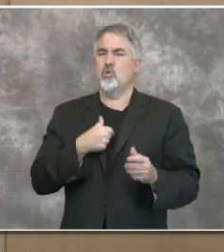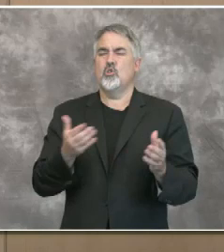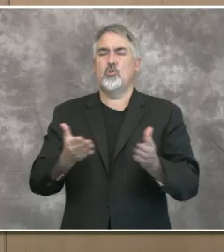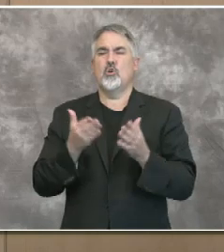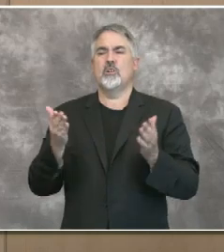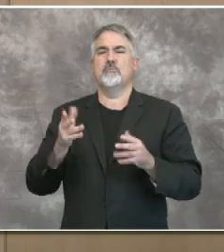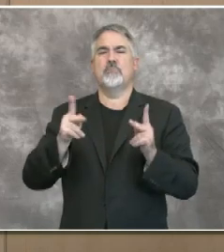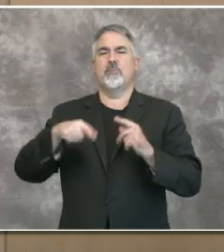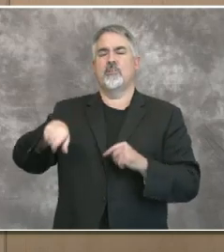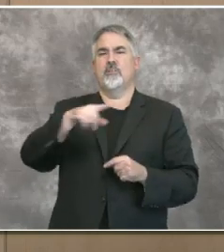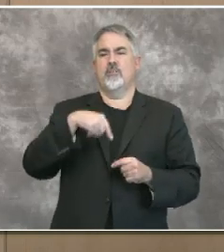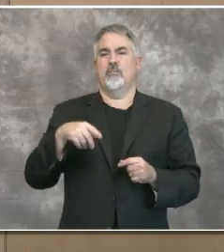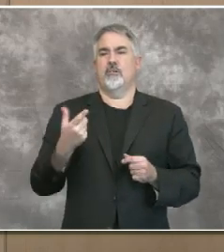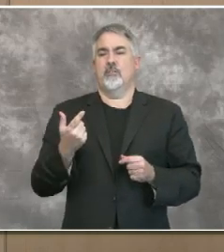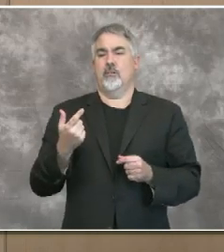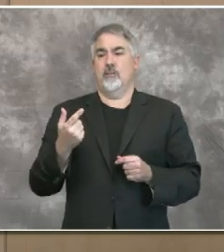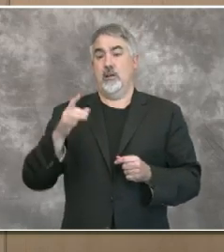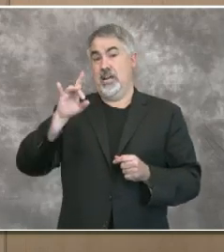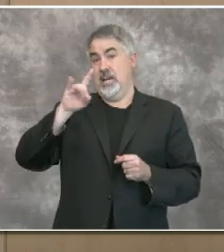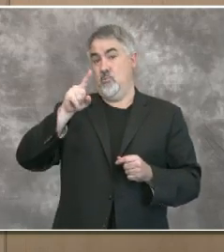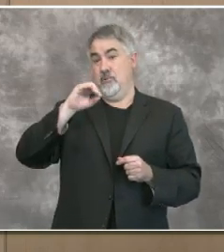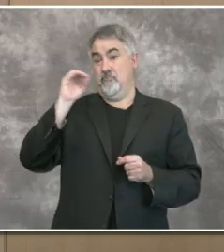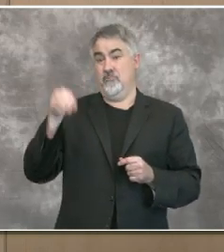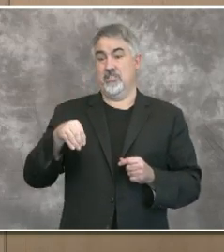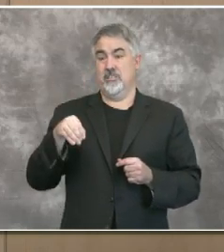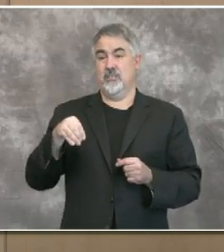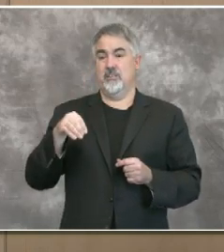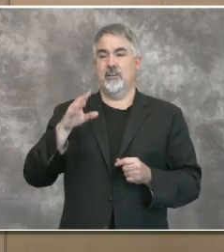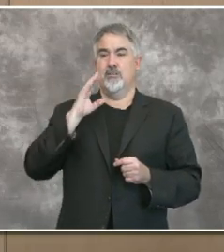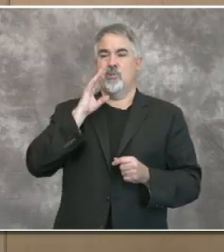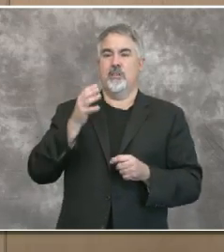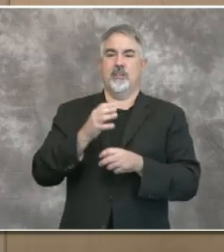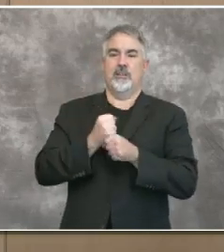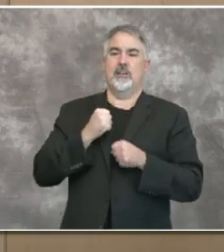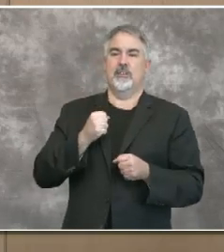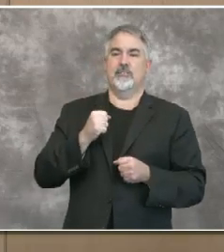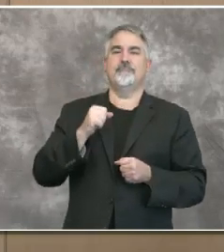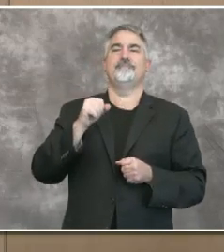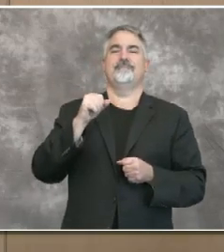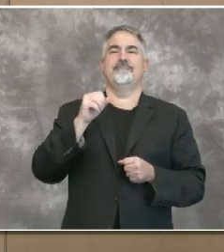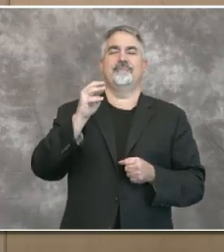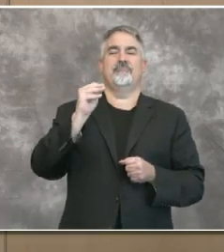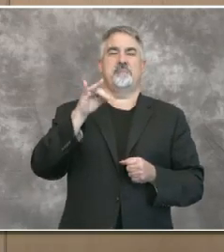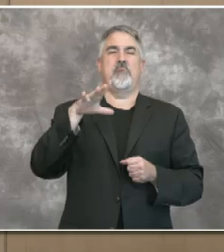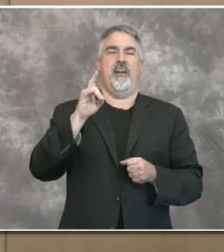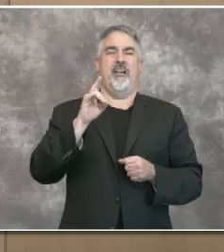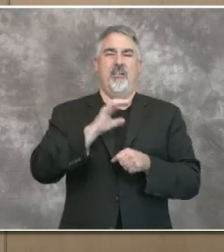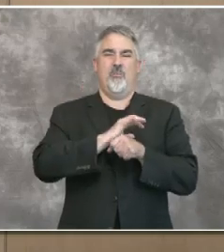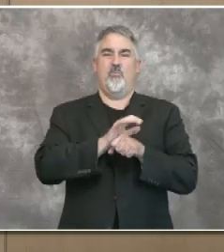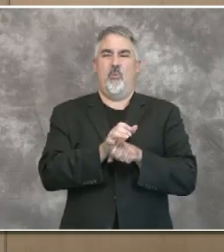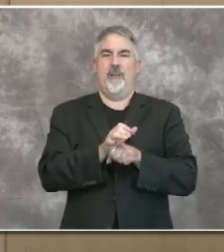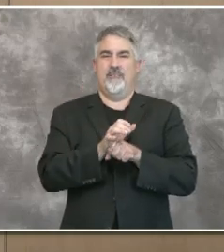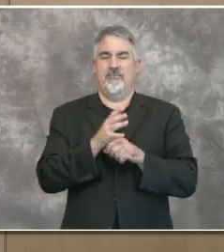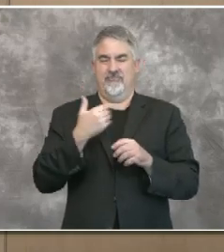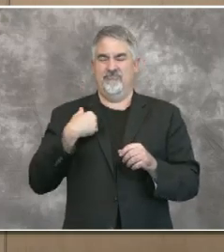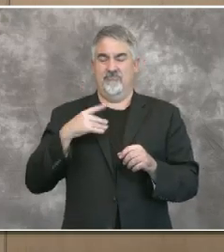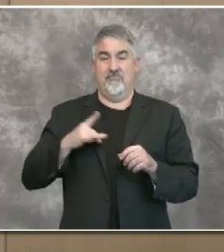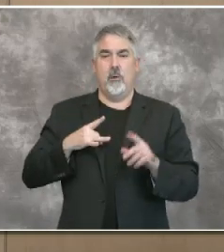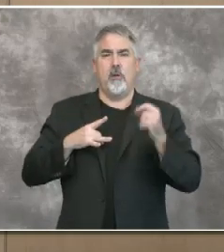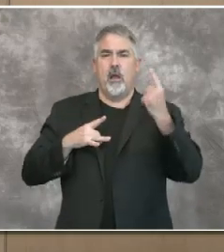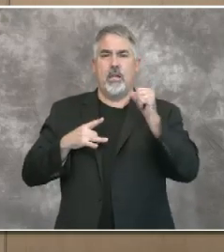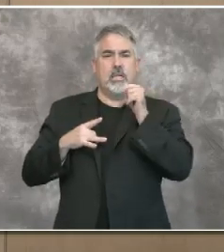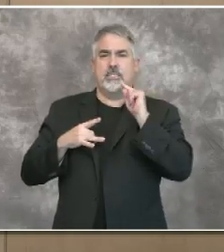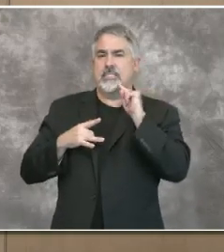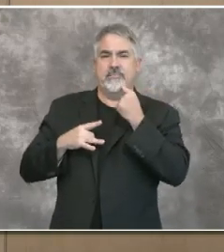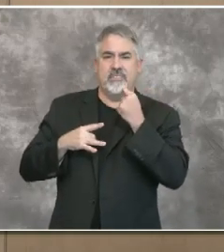about 81% of individuals will have mild to moderate symptoms, which means they do not need to be tested. So that